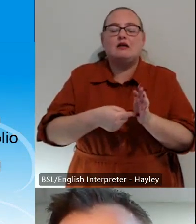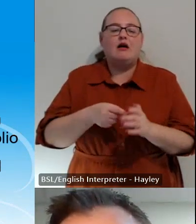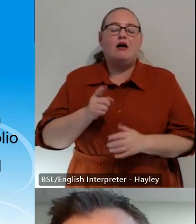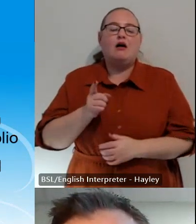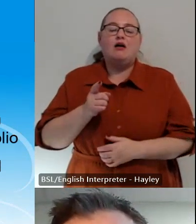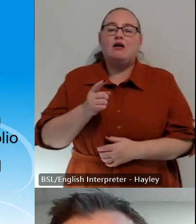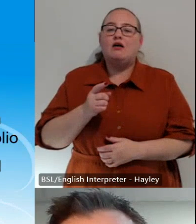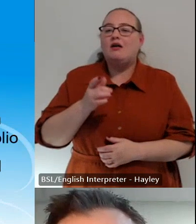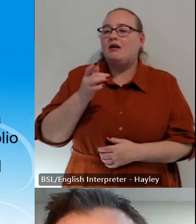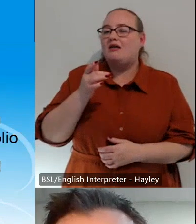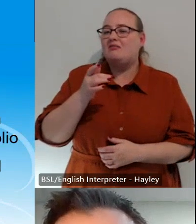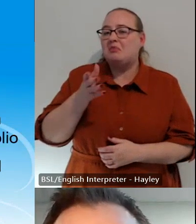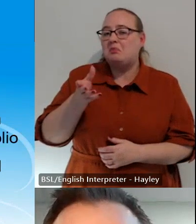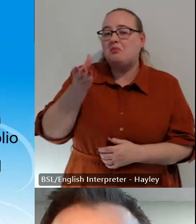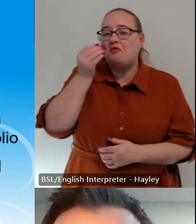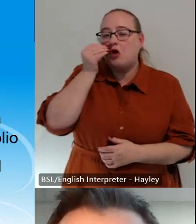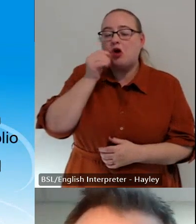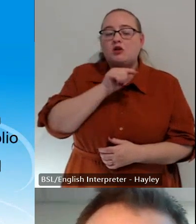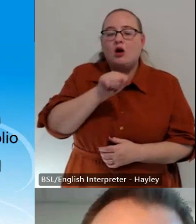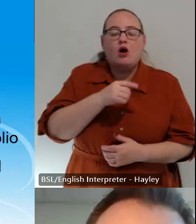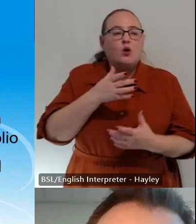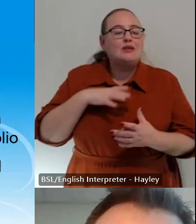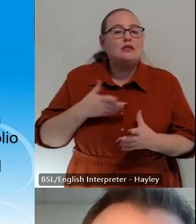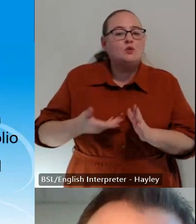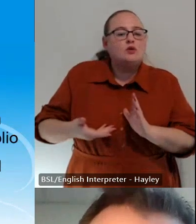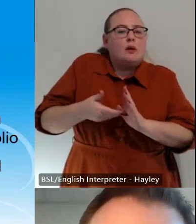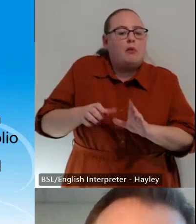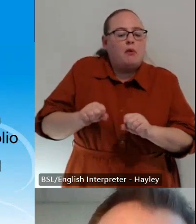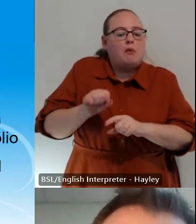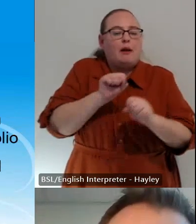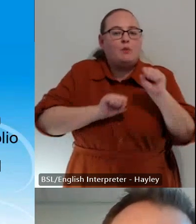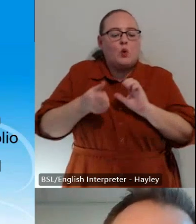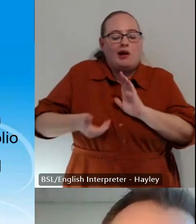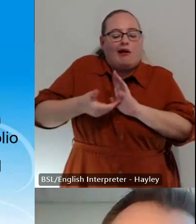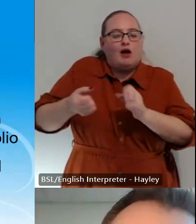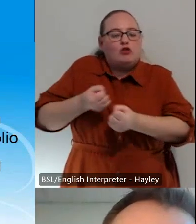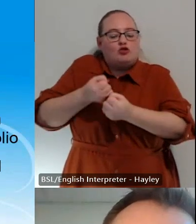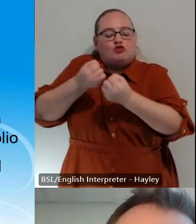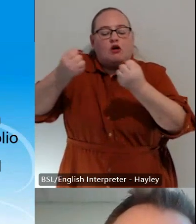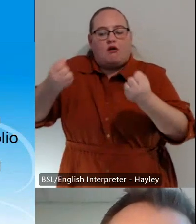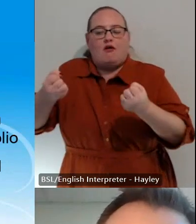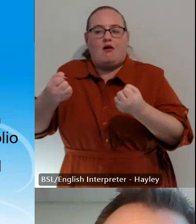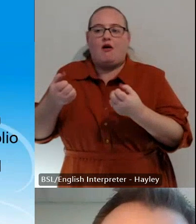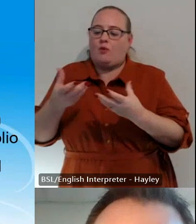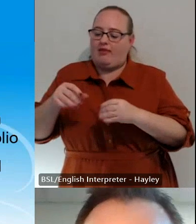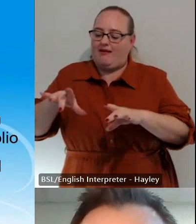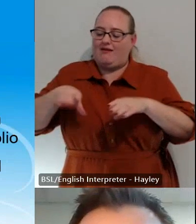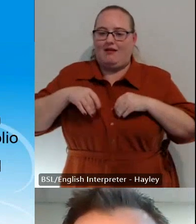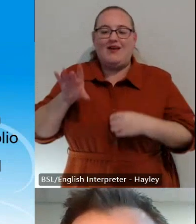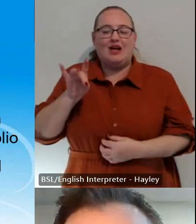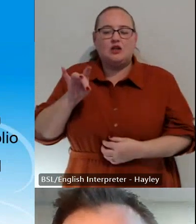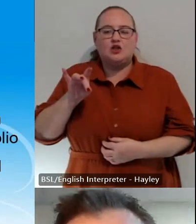of their immune system by infections, but actually that's not true. Your immune system is not a muscle. It's a